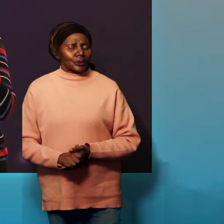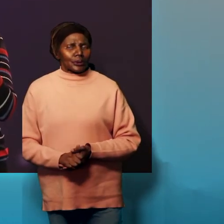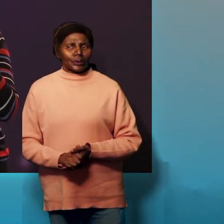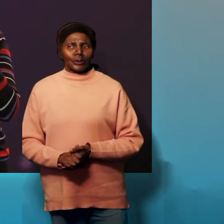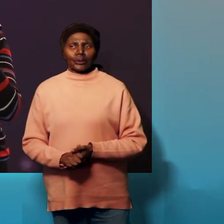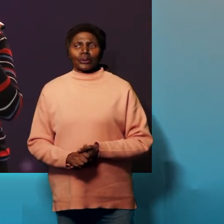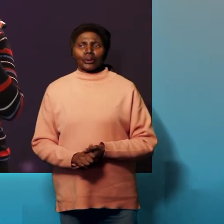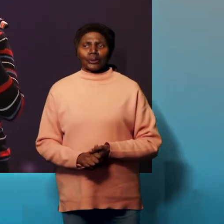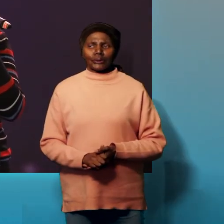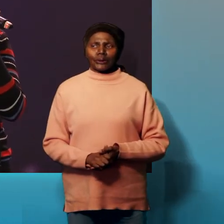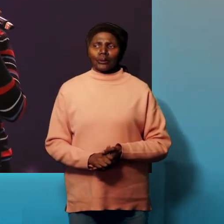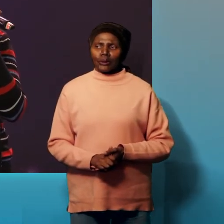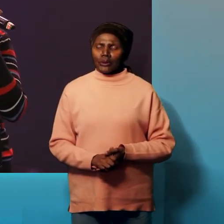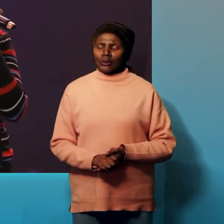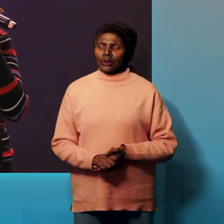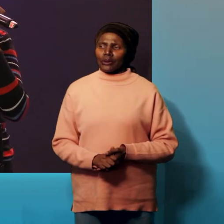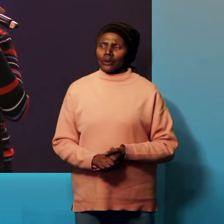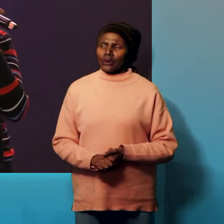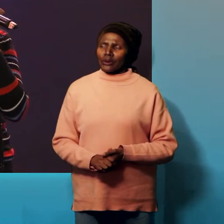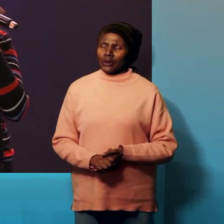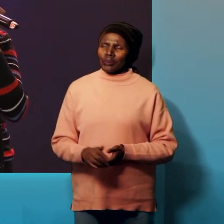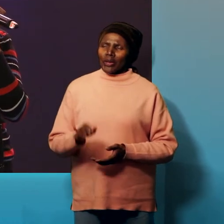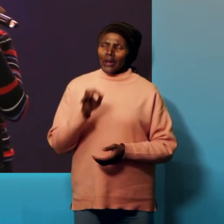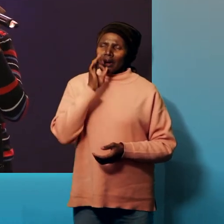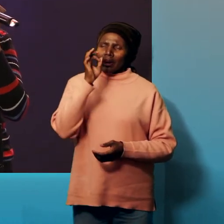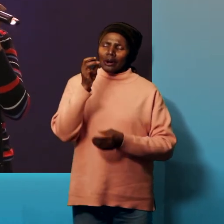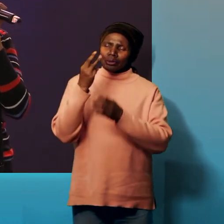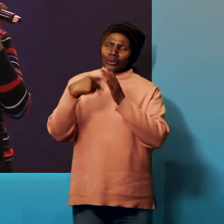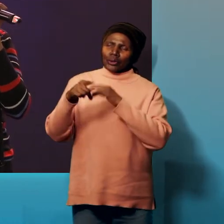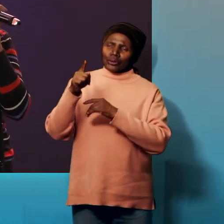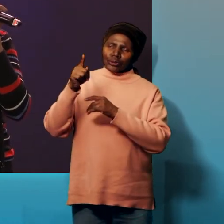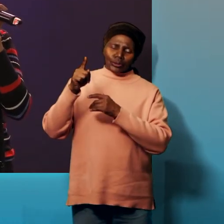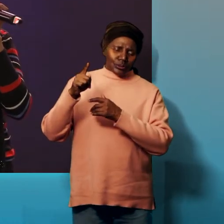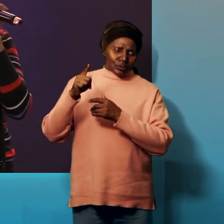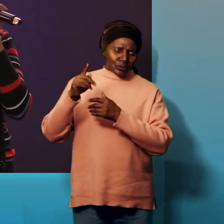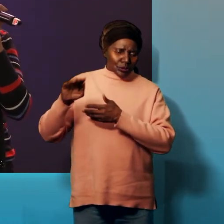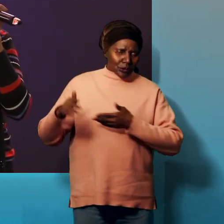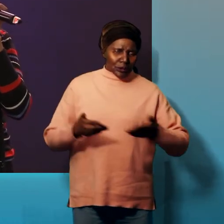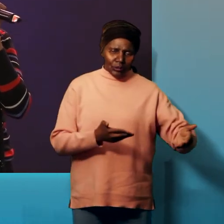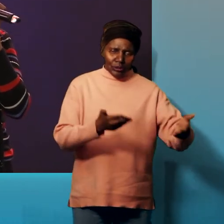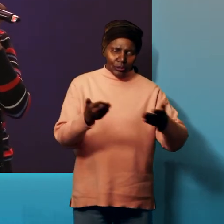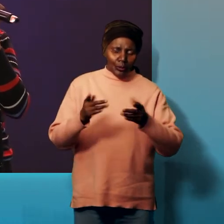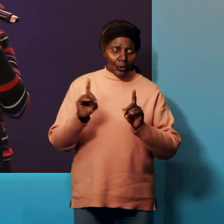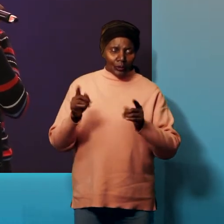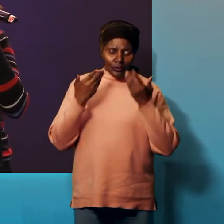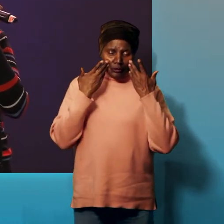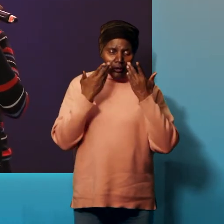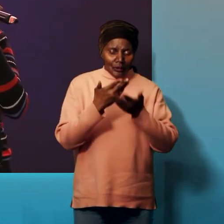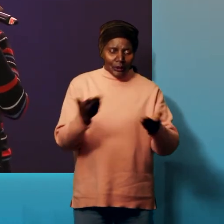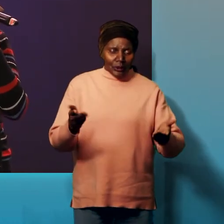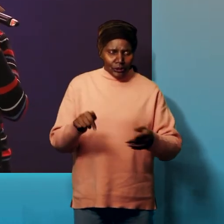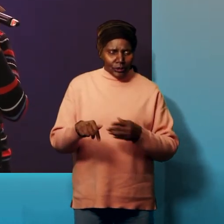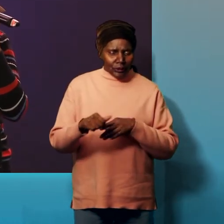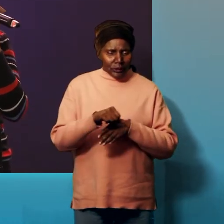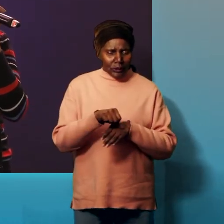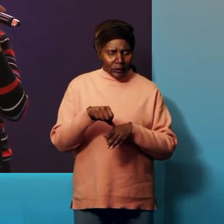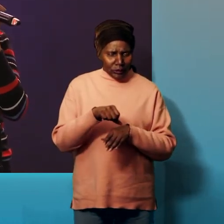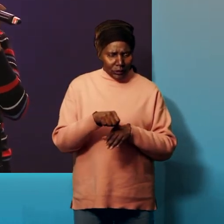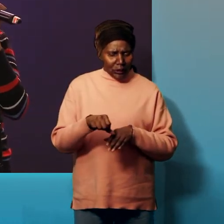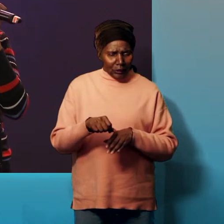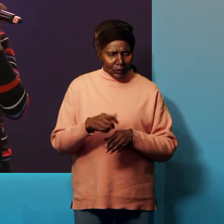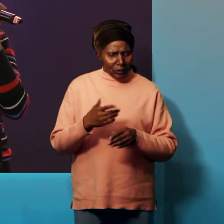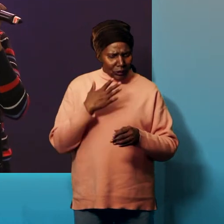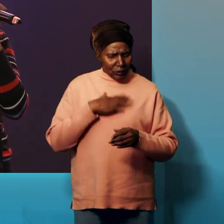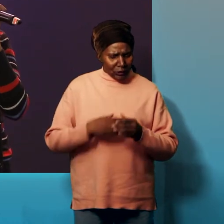this Easter so that we're not just going through the motions. Let's just press in and ask God this Easter, we want to know you anew.